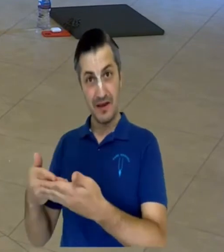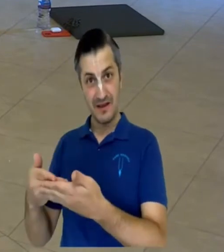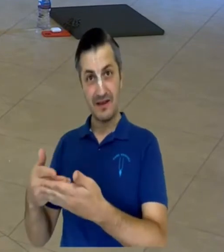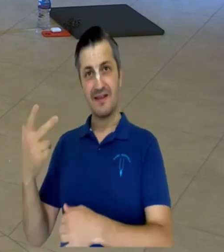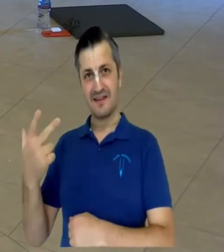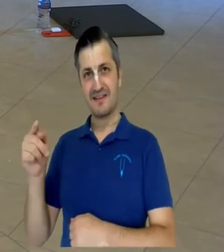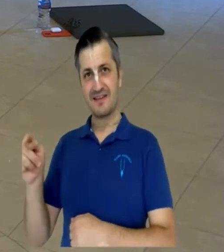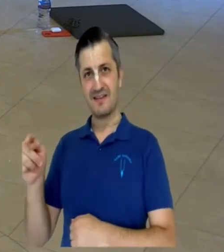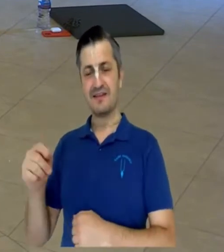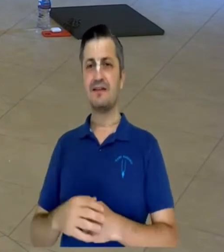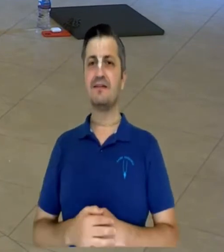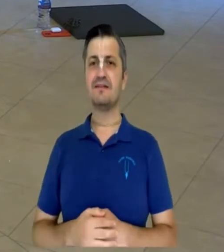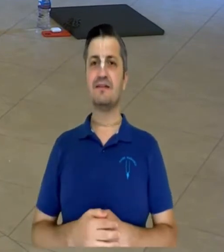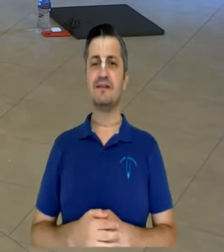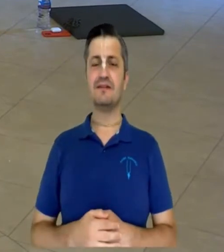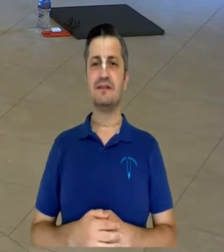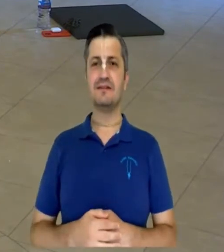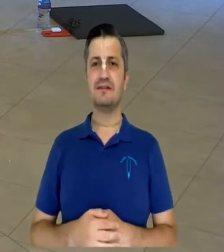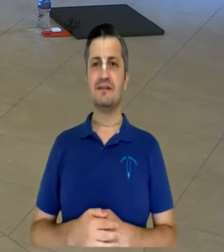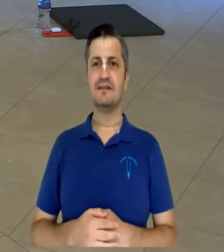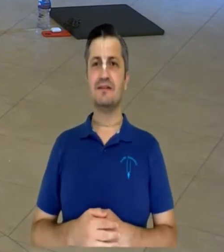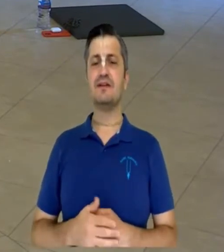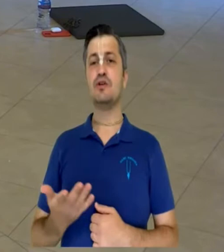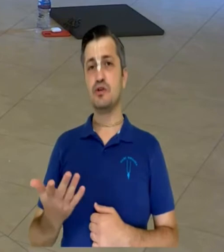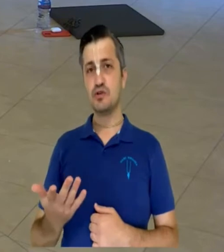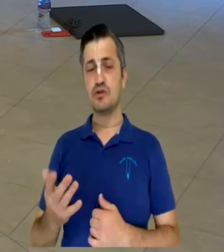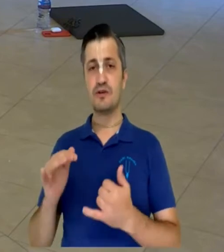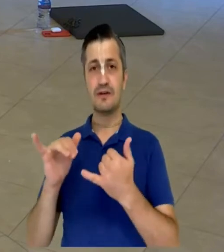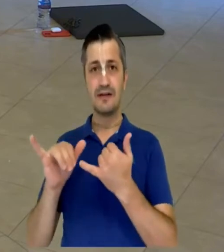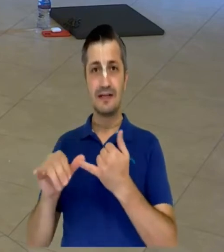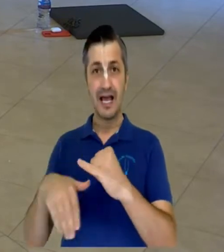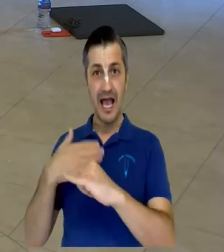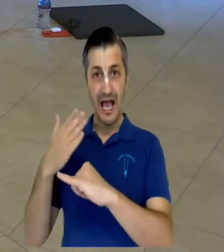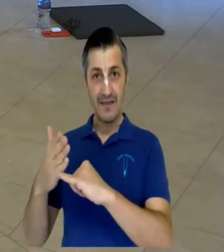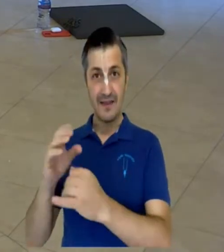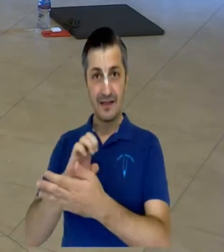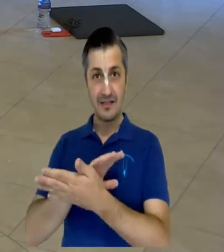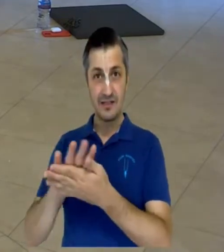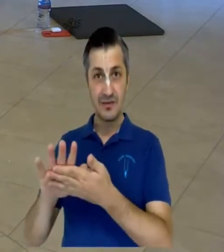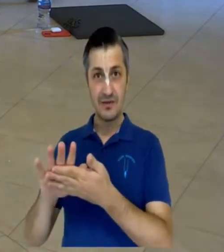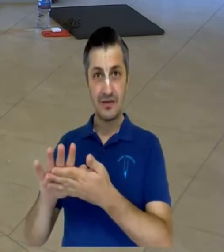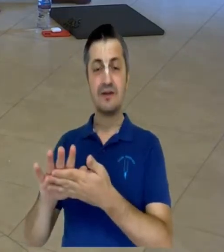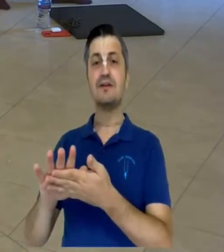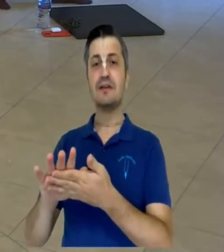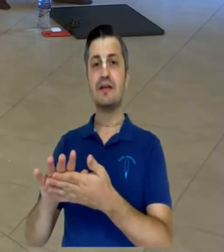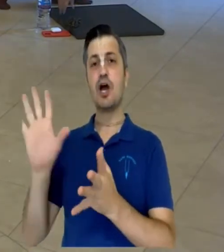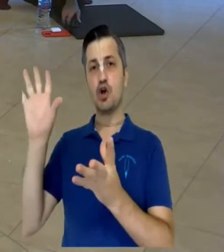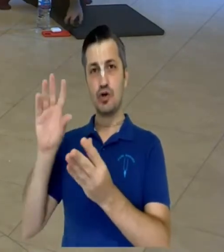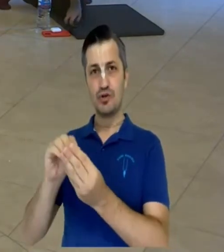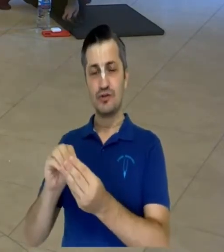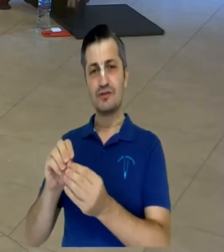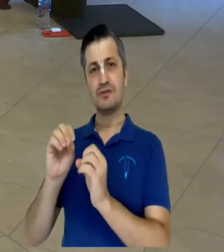chapters, Krishna brings the conclusion from the beginning, from the chapter 2,